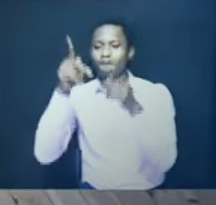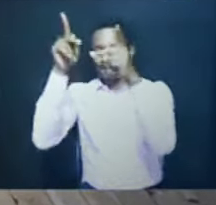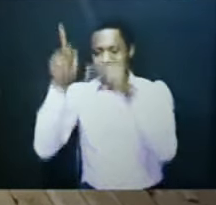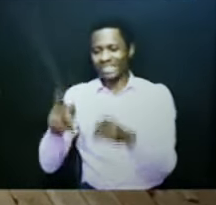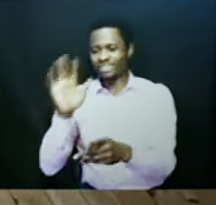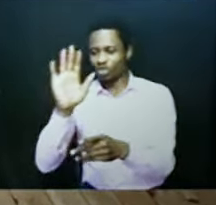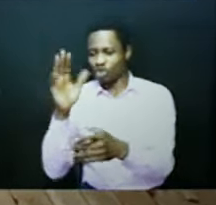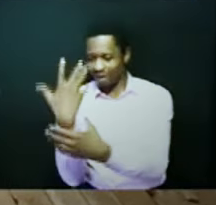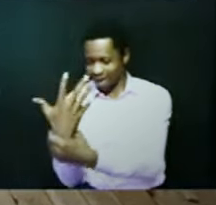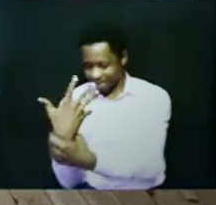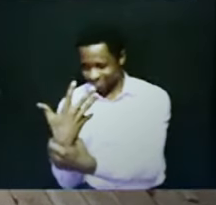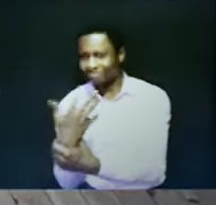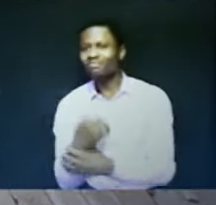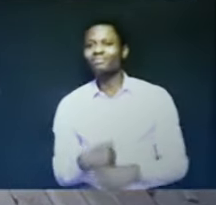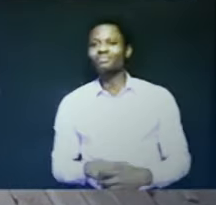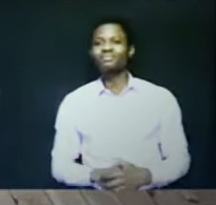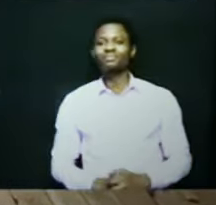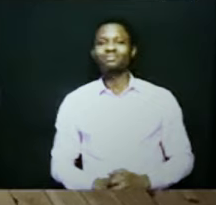hands.